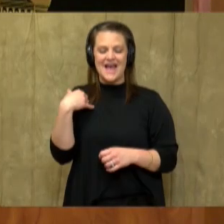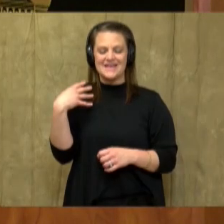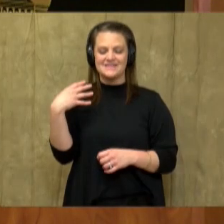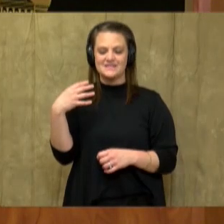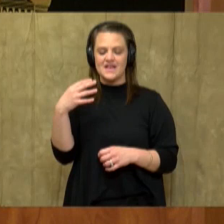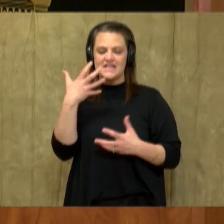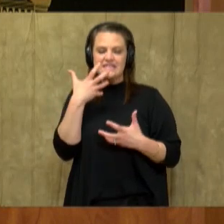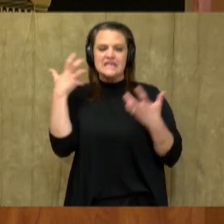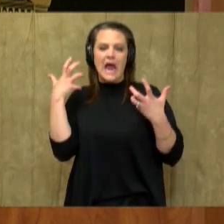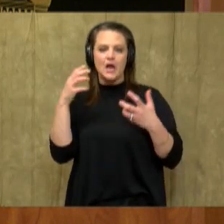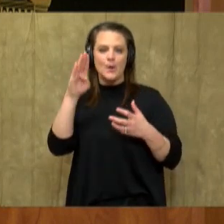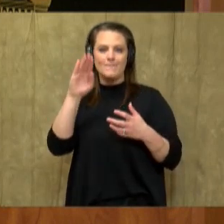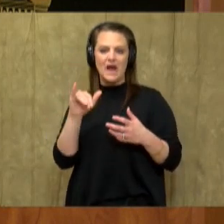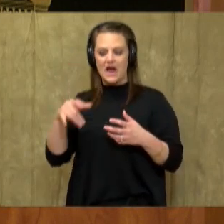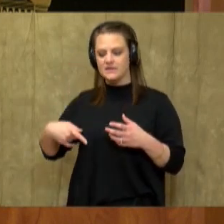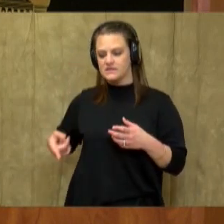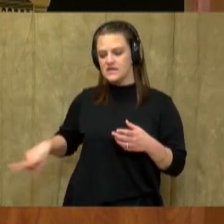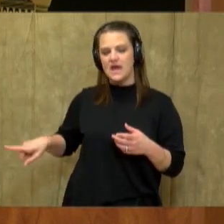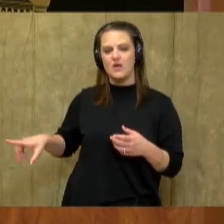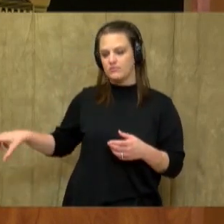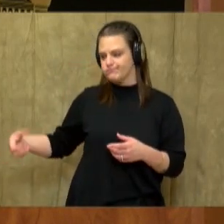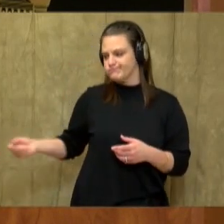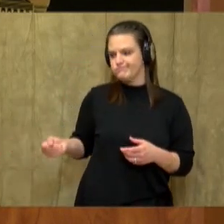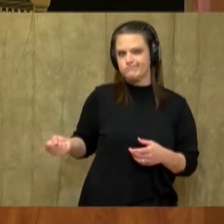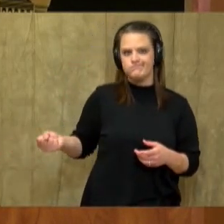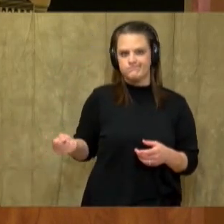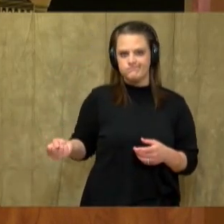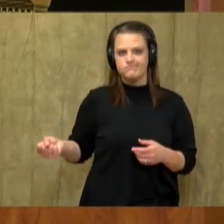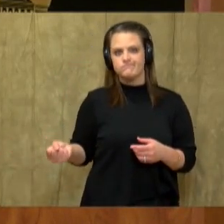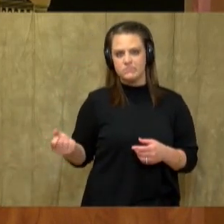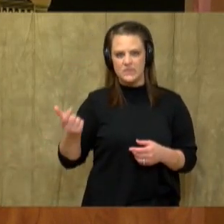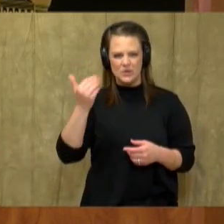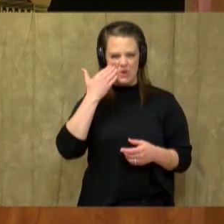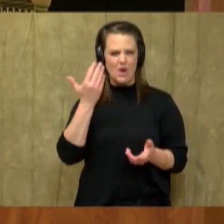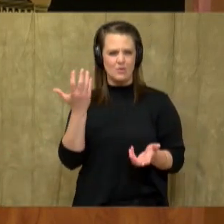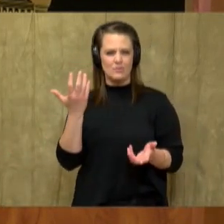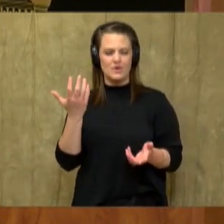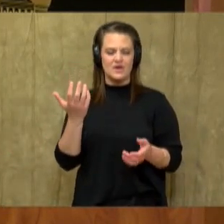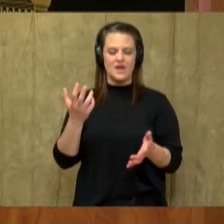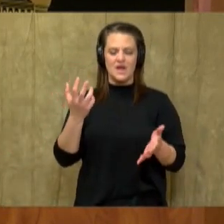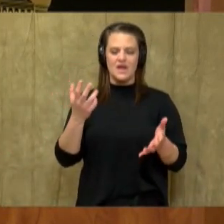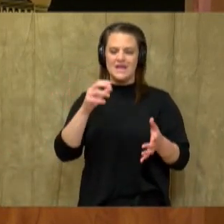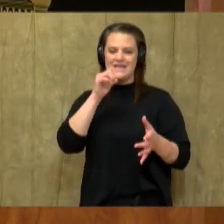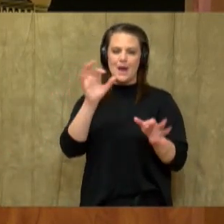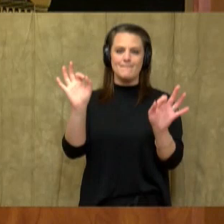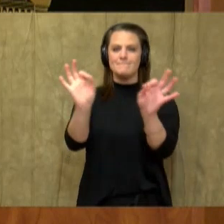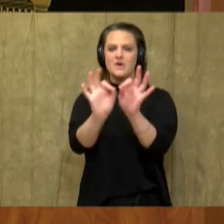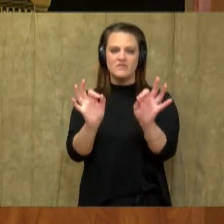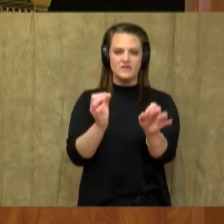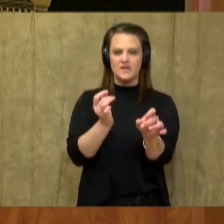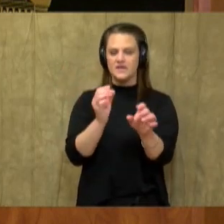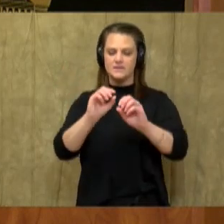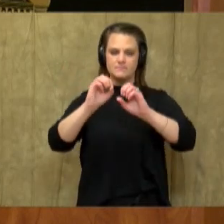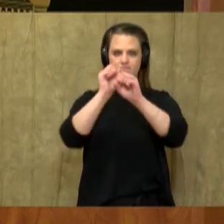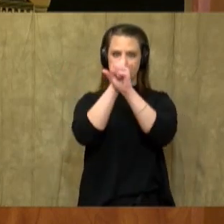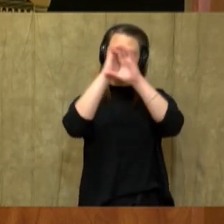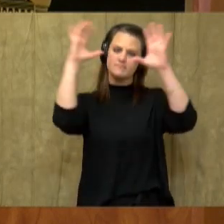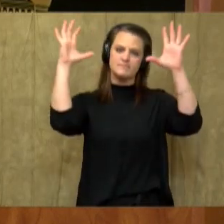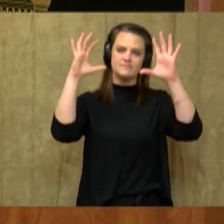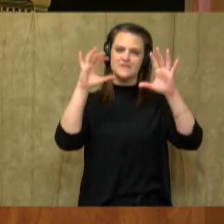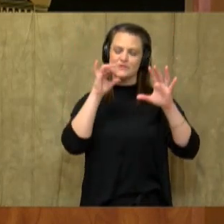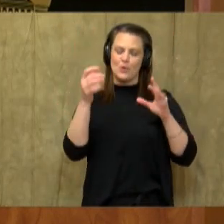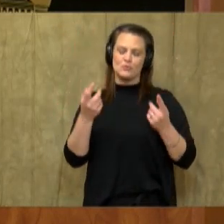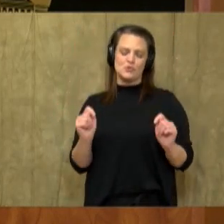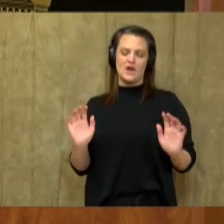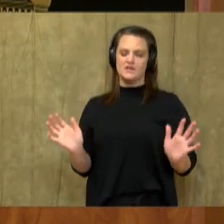this is an old saying that people would say, I've got a tiger by the tail. And although this isn't perfectly accurate, I wouldn't advise you go and